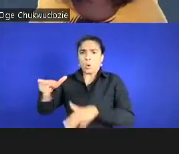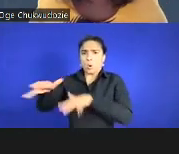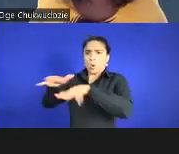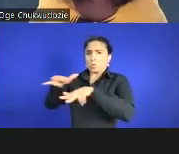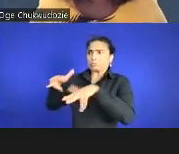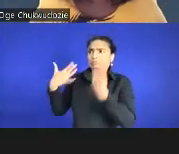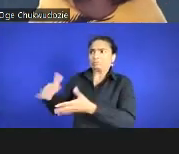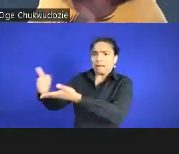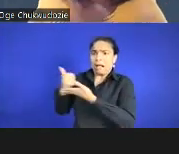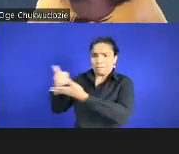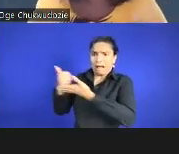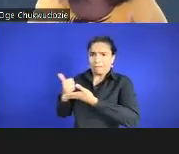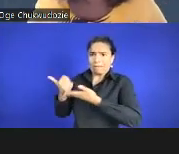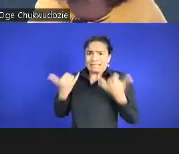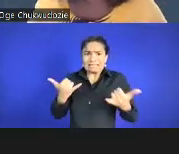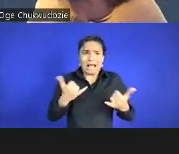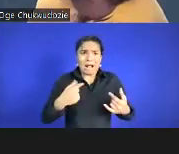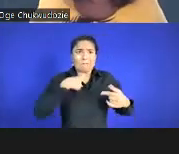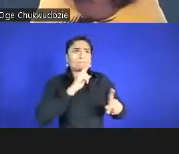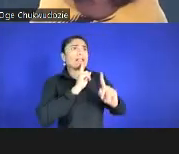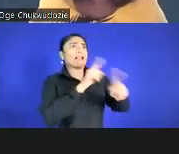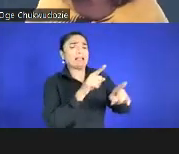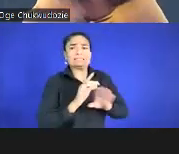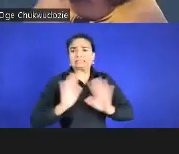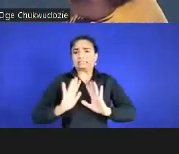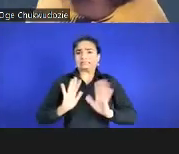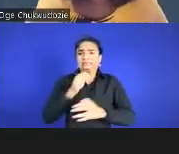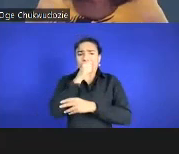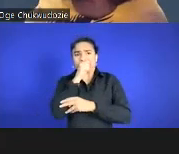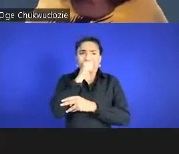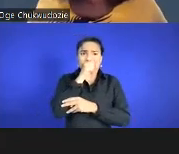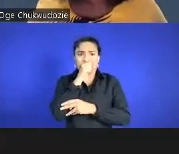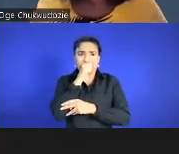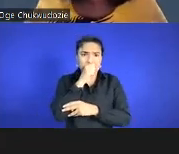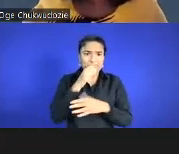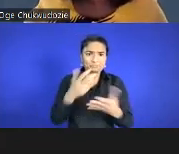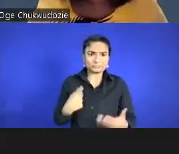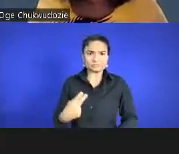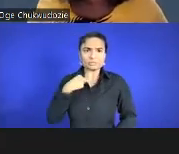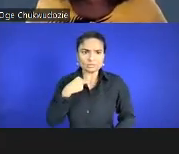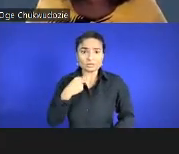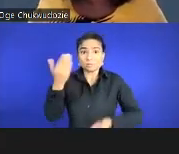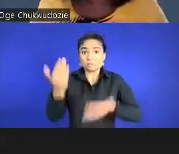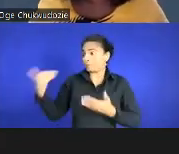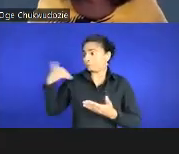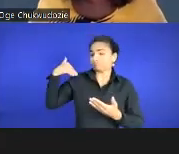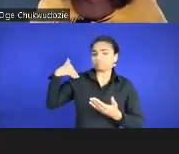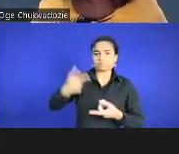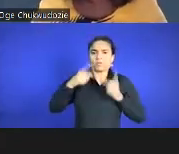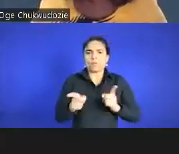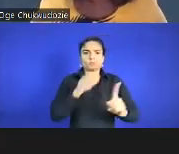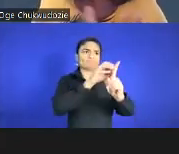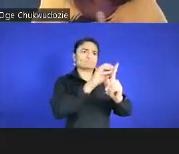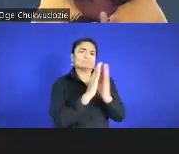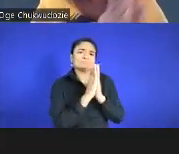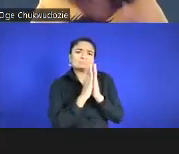5,000 naira just to get us registered, it's okay. I can borrow from some of my friends and